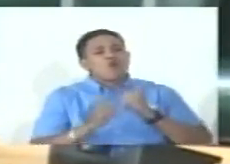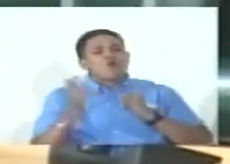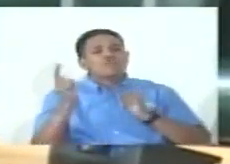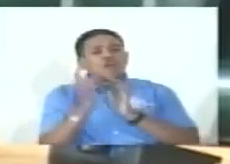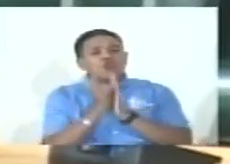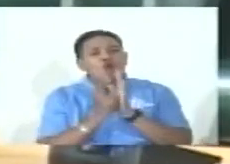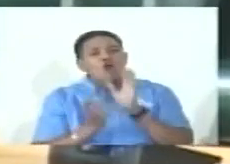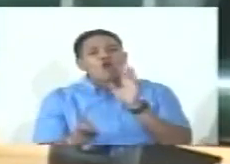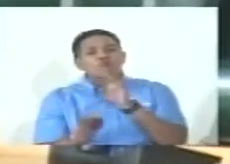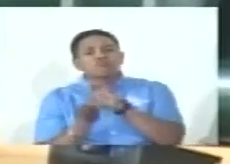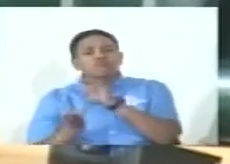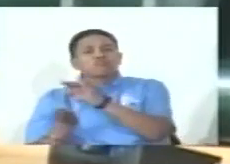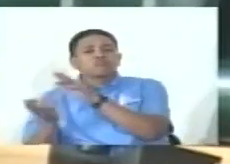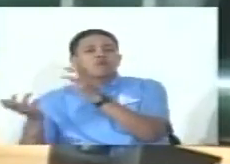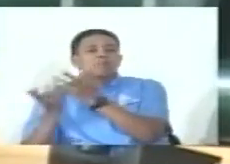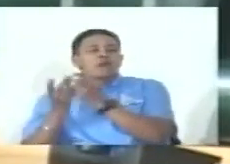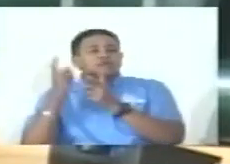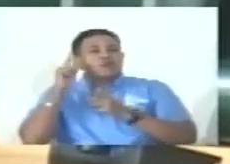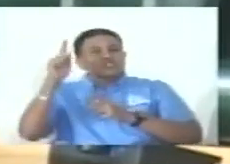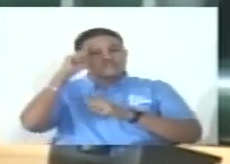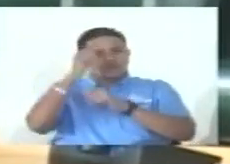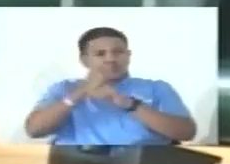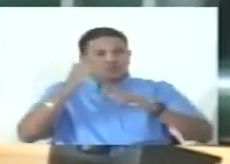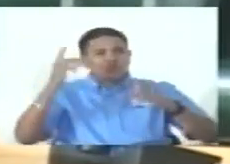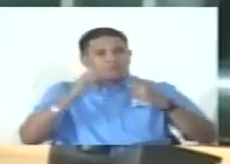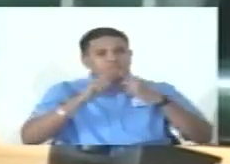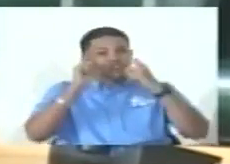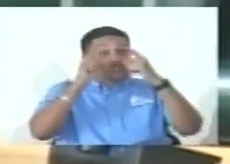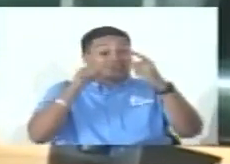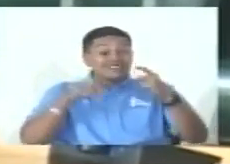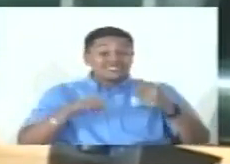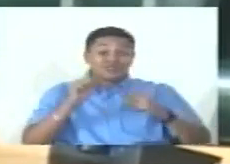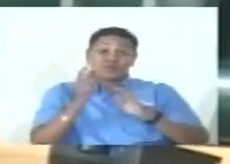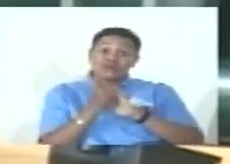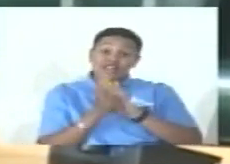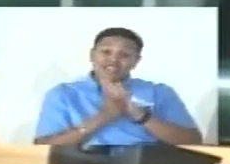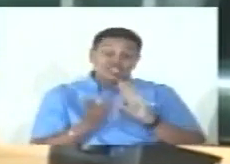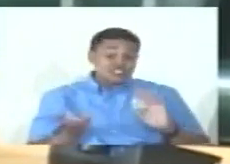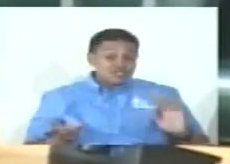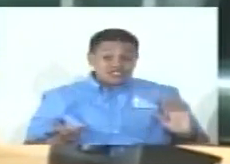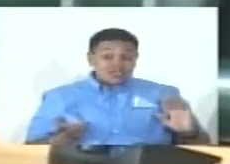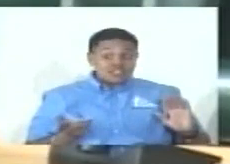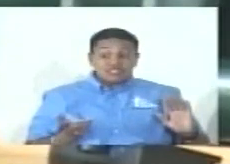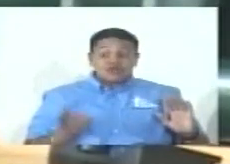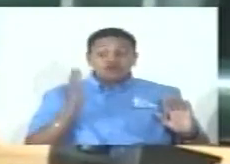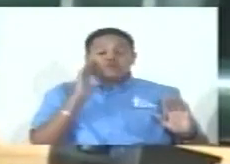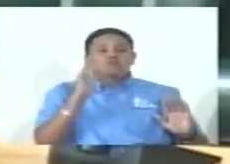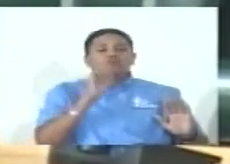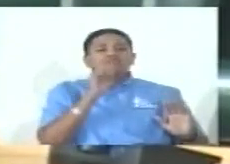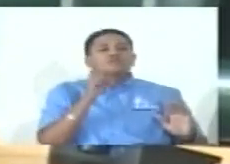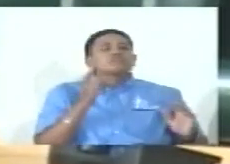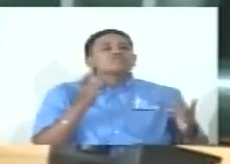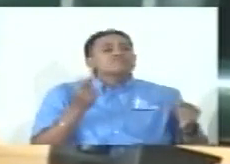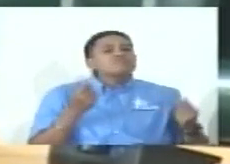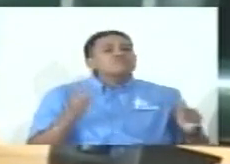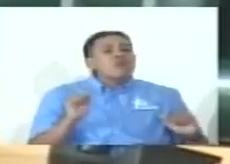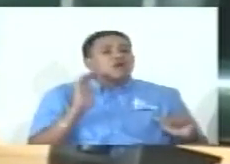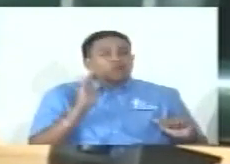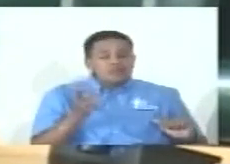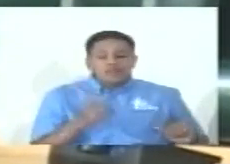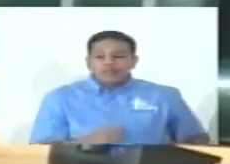of its scope and objective. This is one legislation that will endeavor to do so.